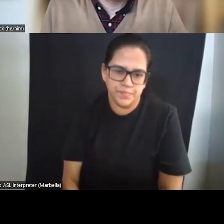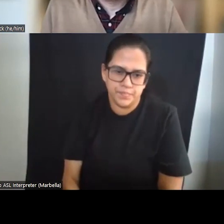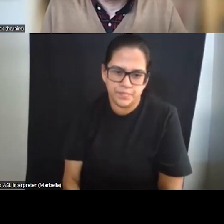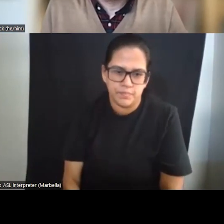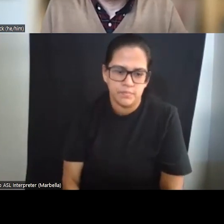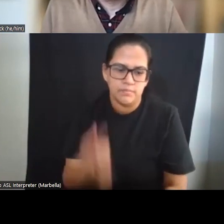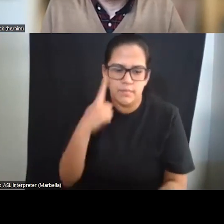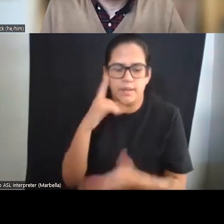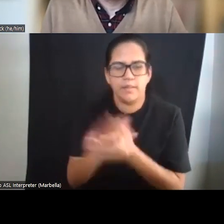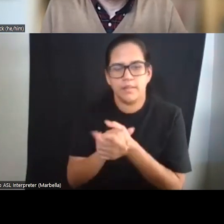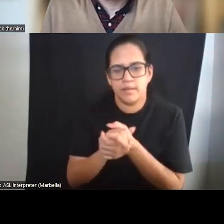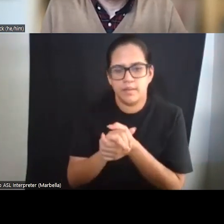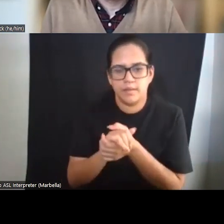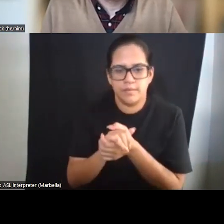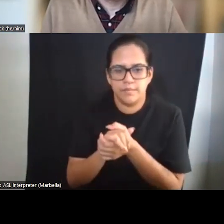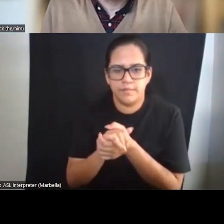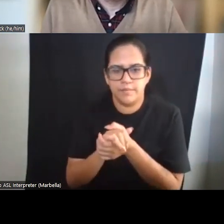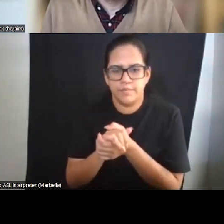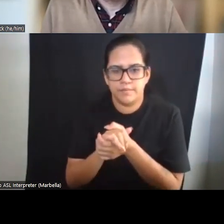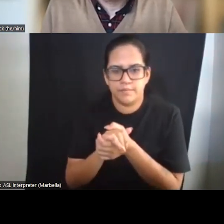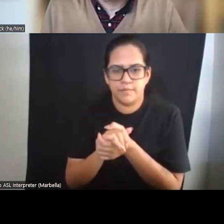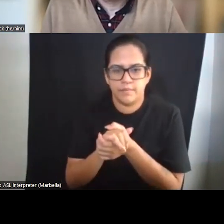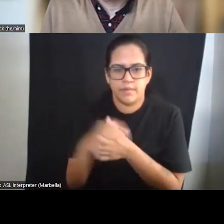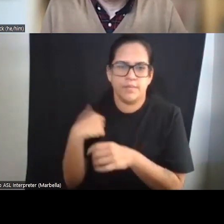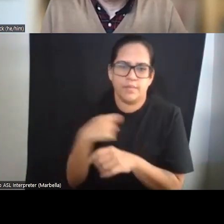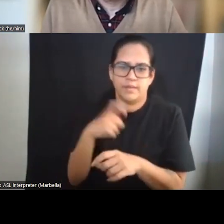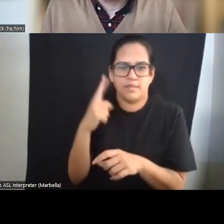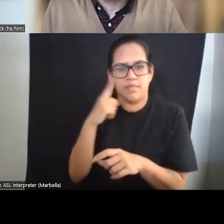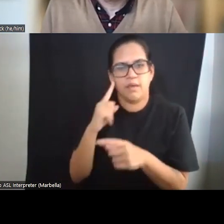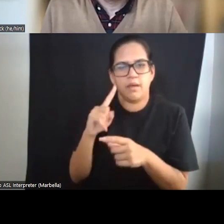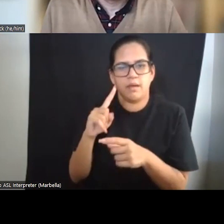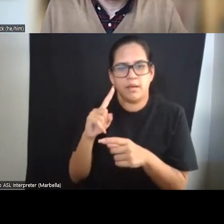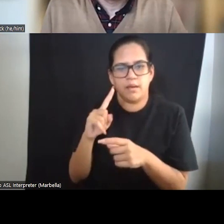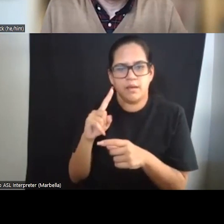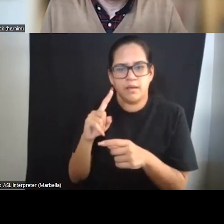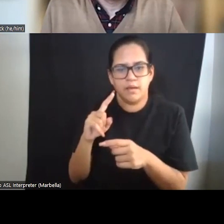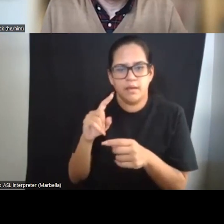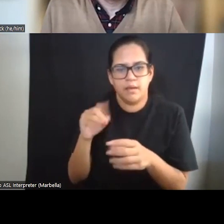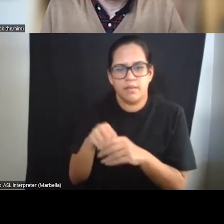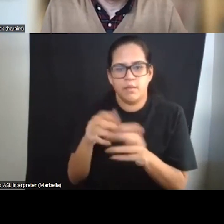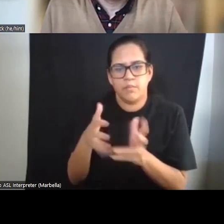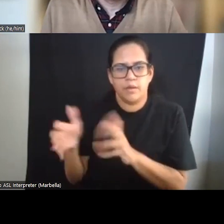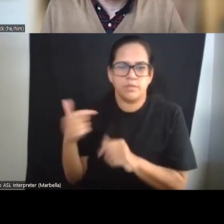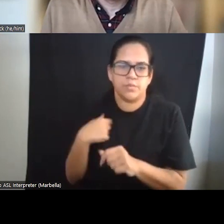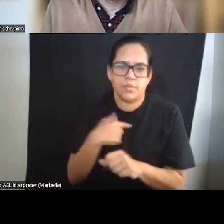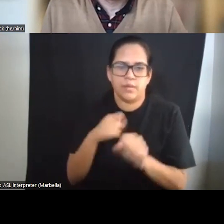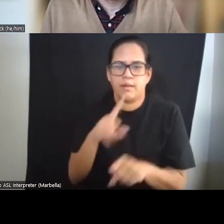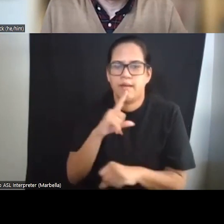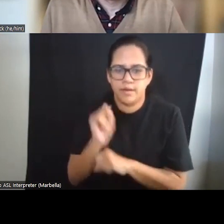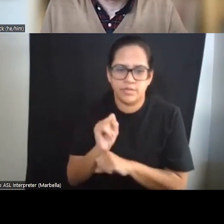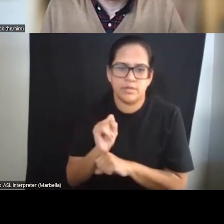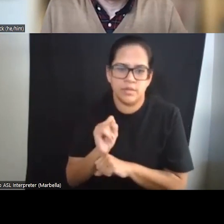I believe that we need to think in the ways that we can actually